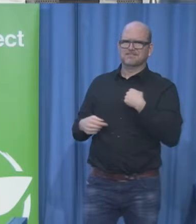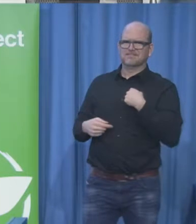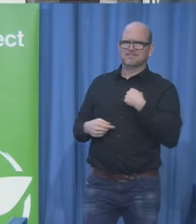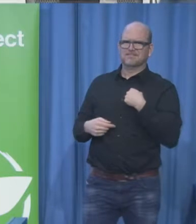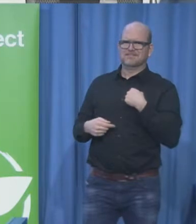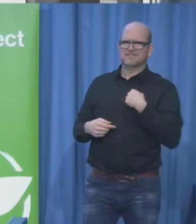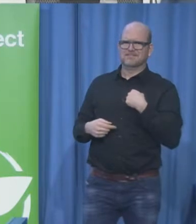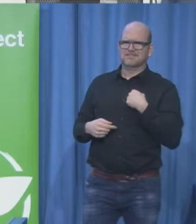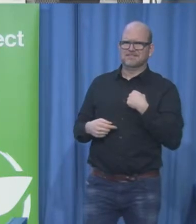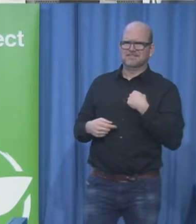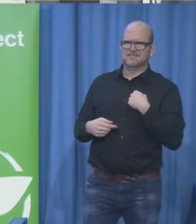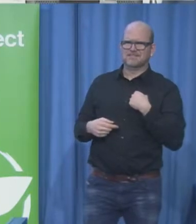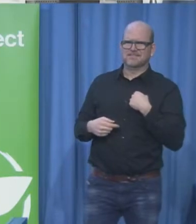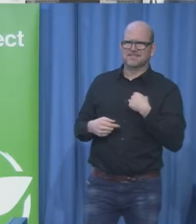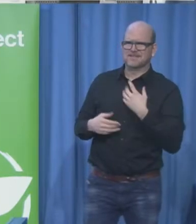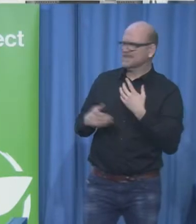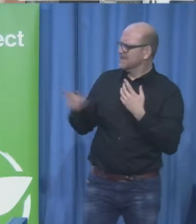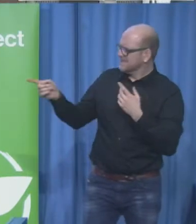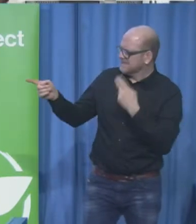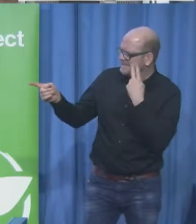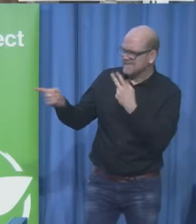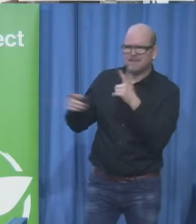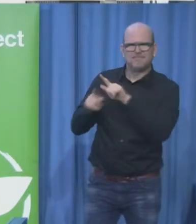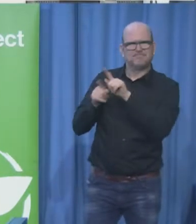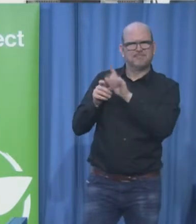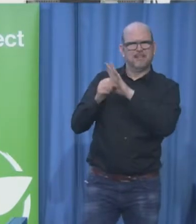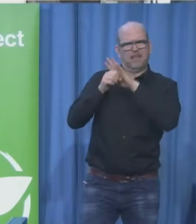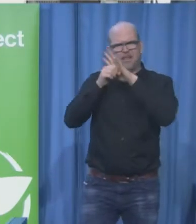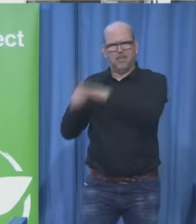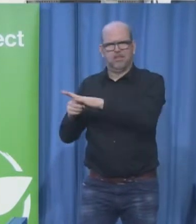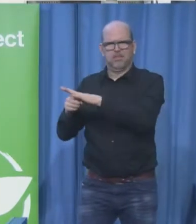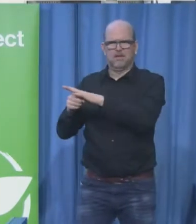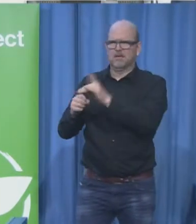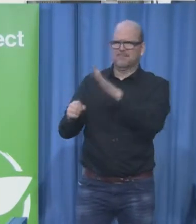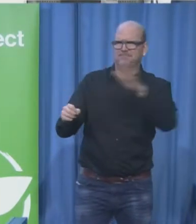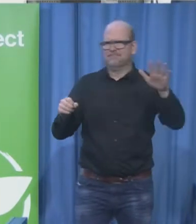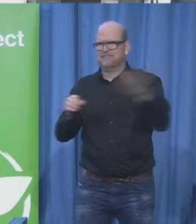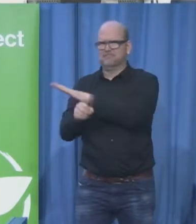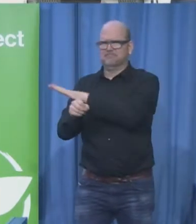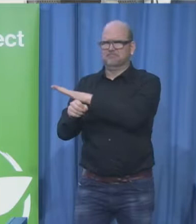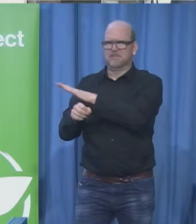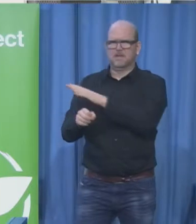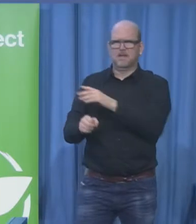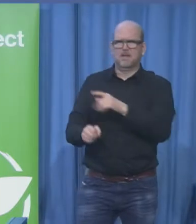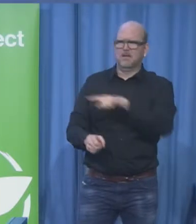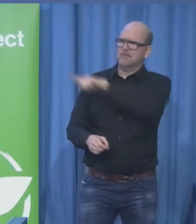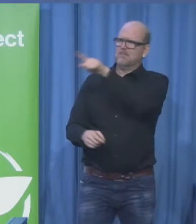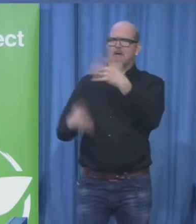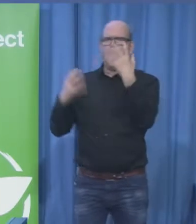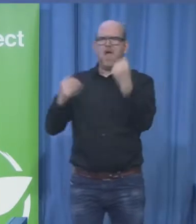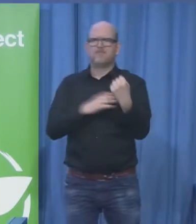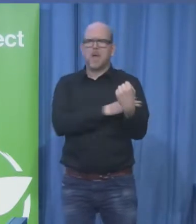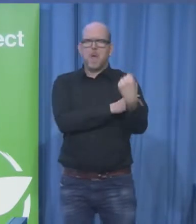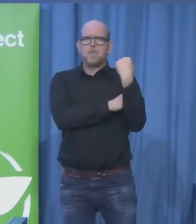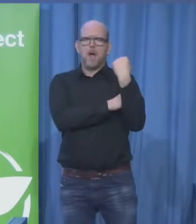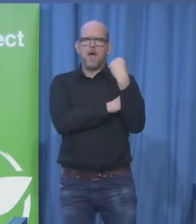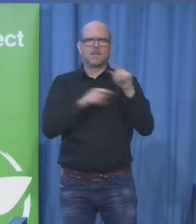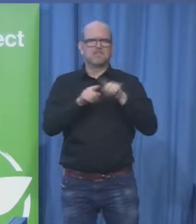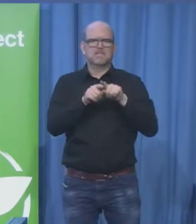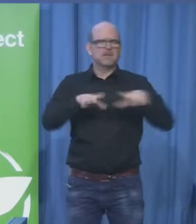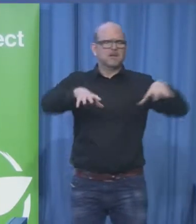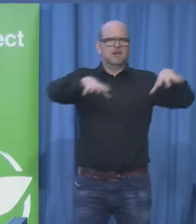brings me here. Each one here is potentially someone who discriminates and